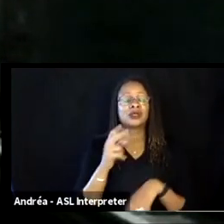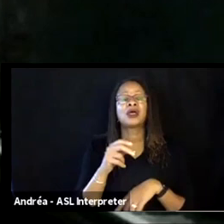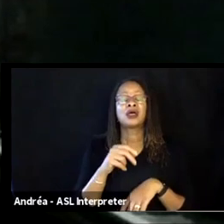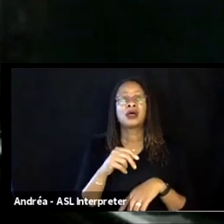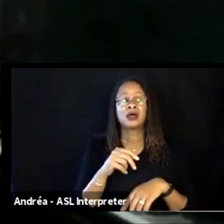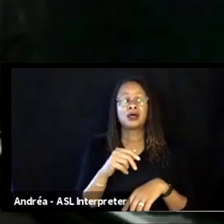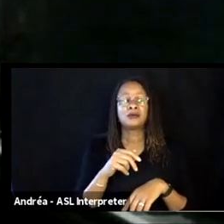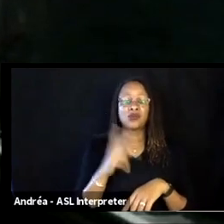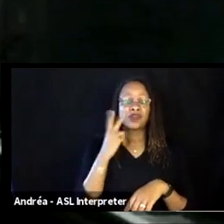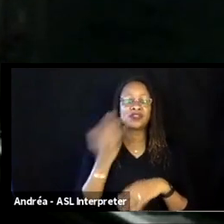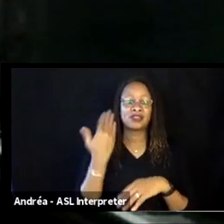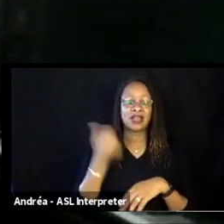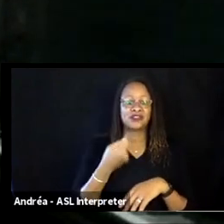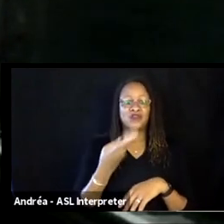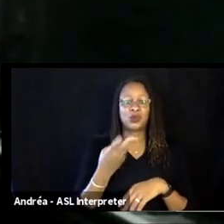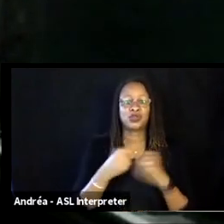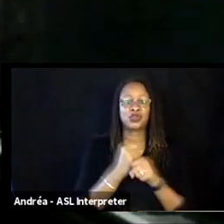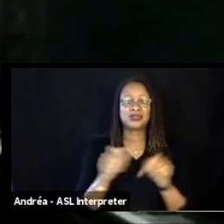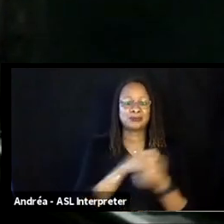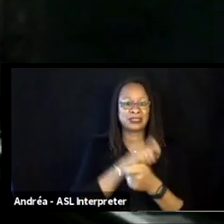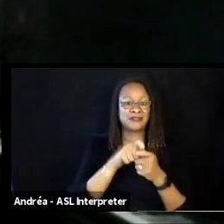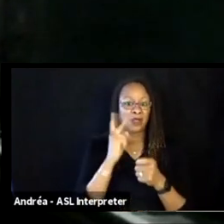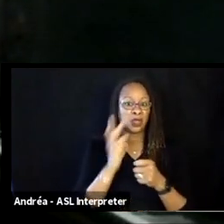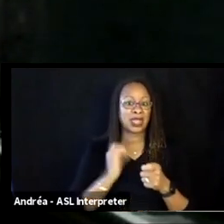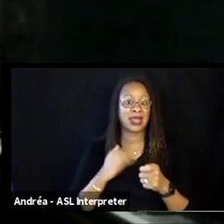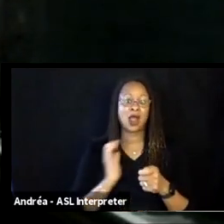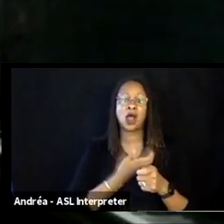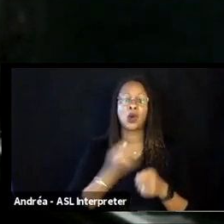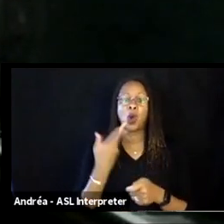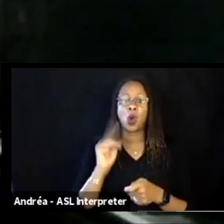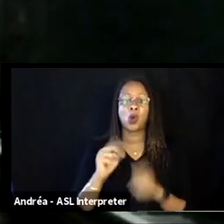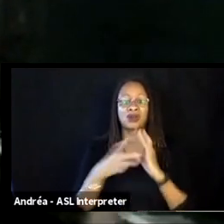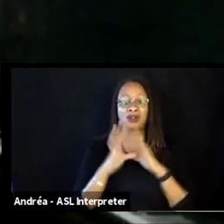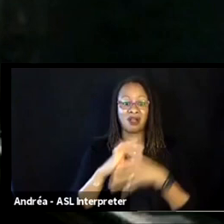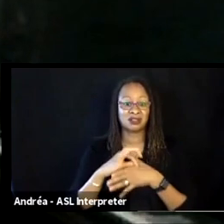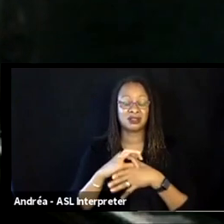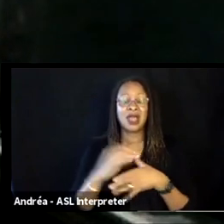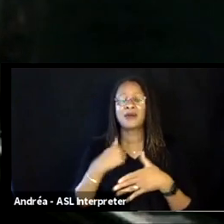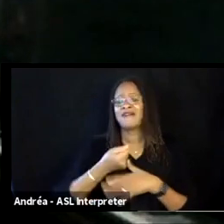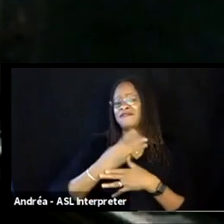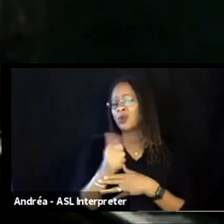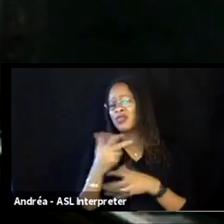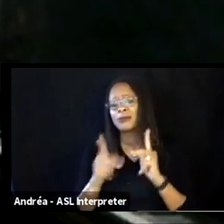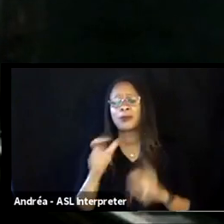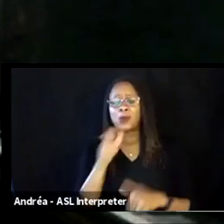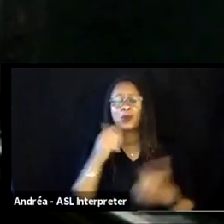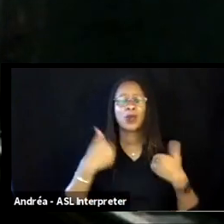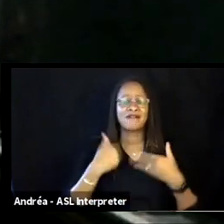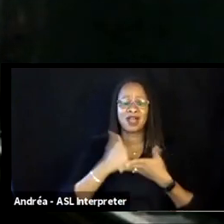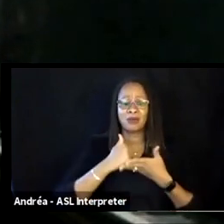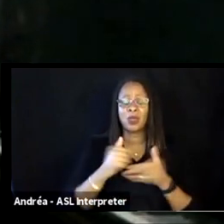particular at all of our own content. So there's a handful of other folks who help with